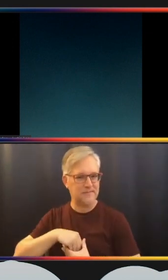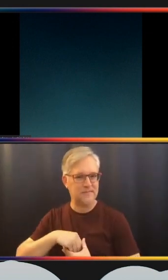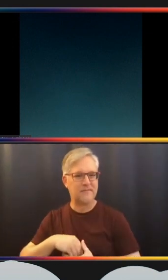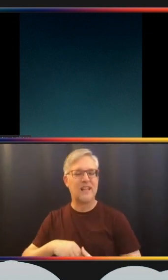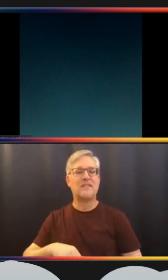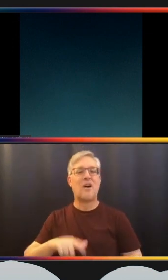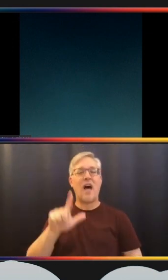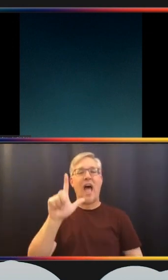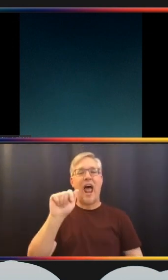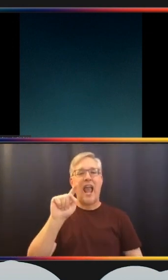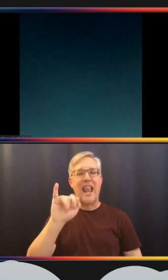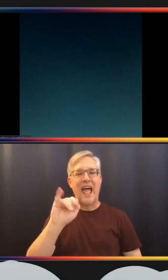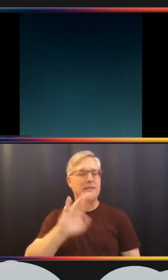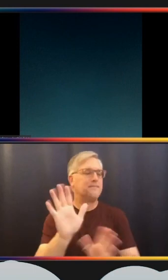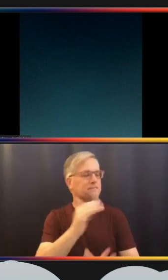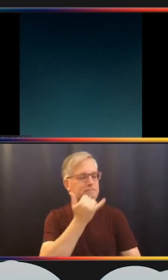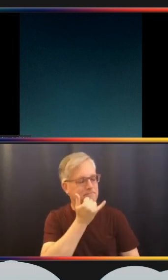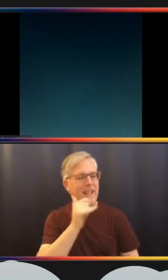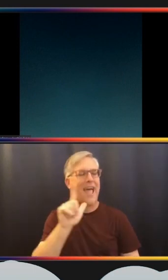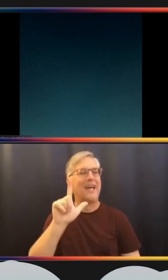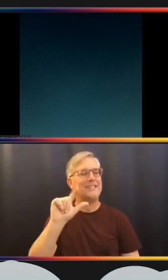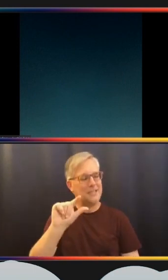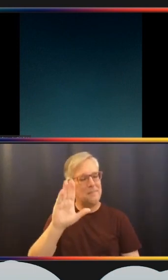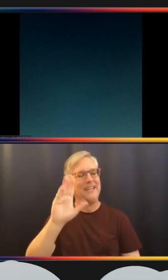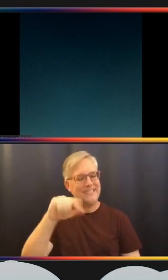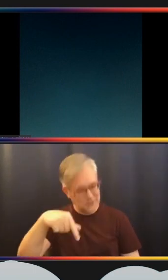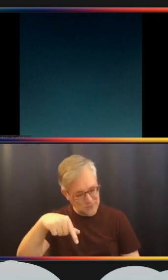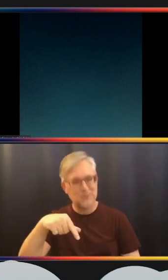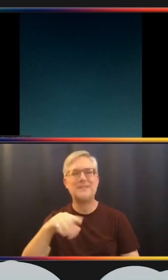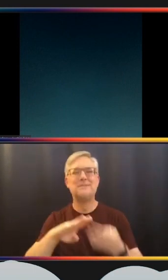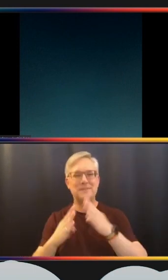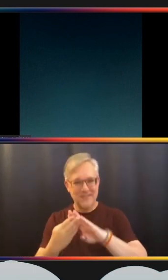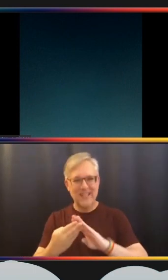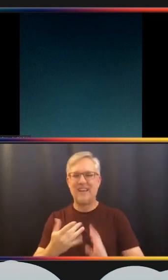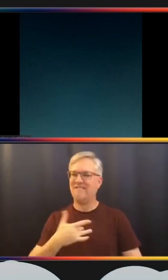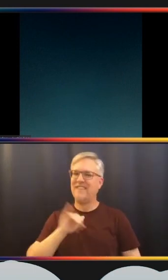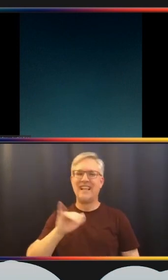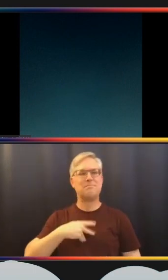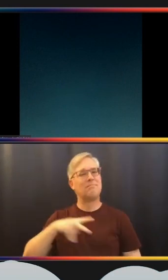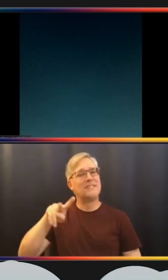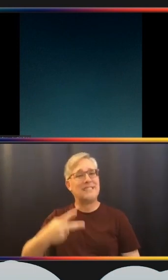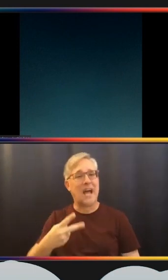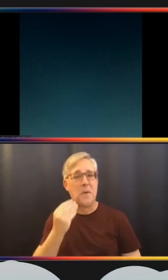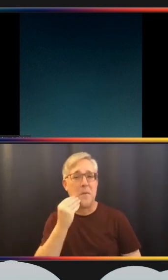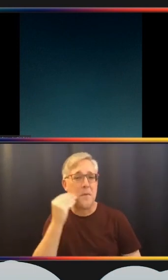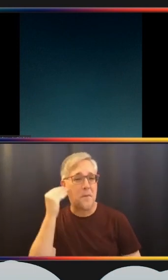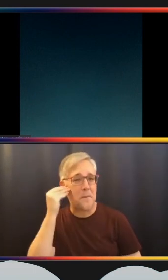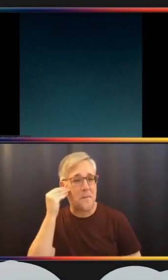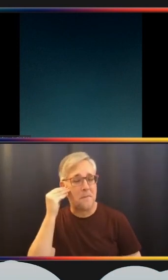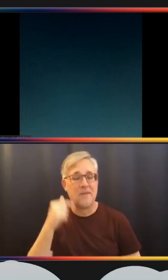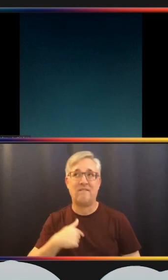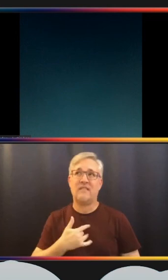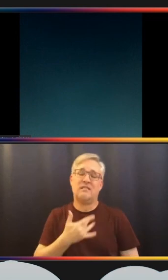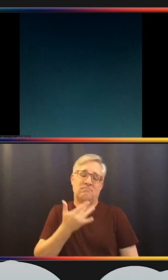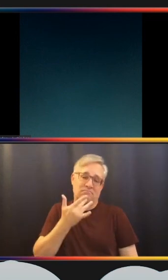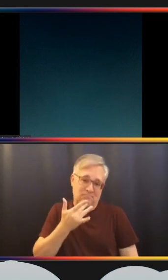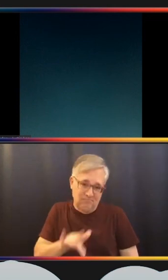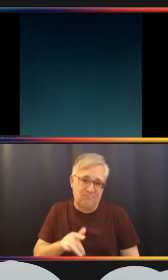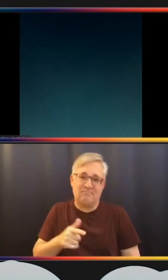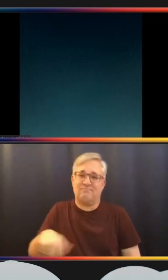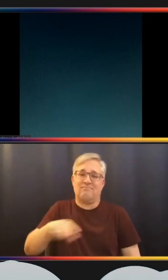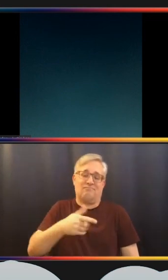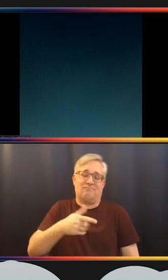Latinx, the LGBTQ community feels like a second home to me, and I feel very fortunate to be around them. Thank